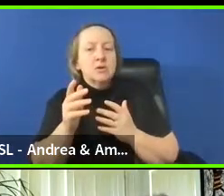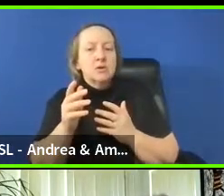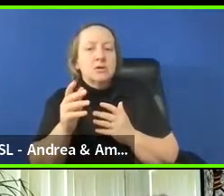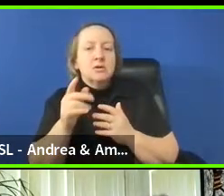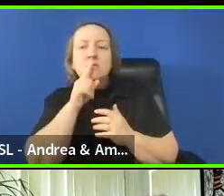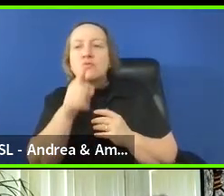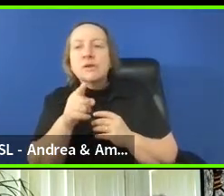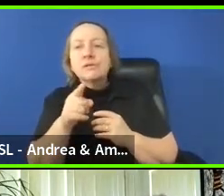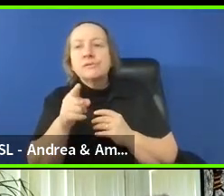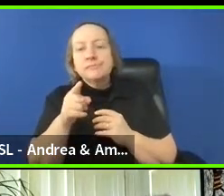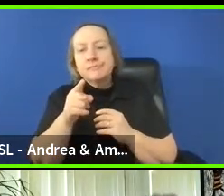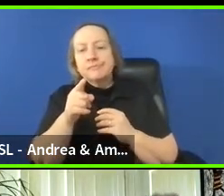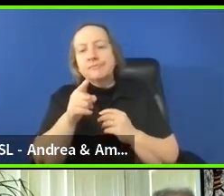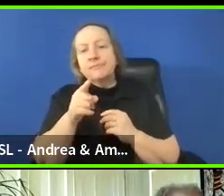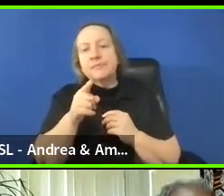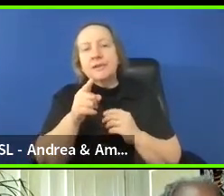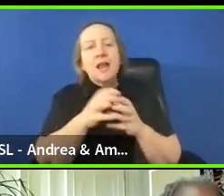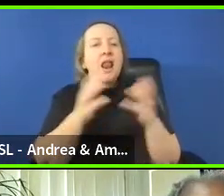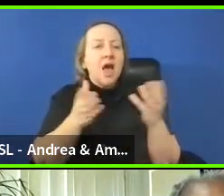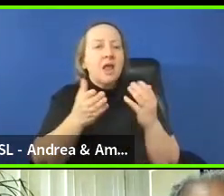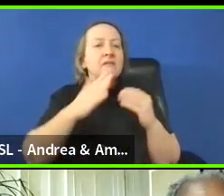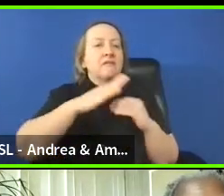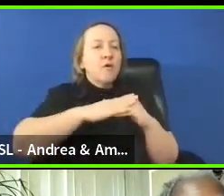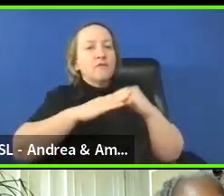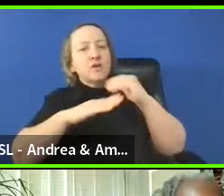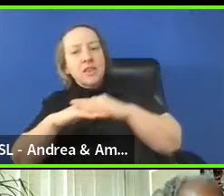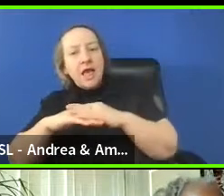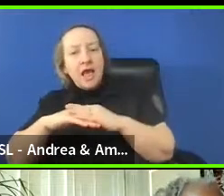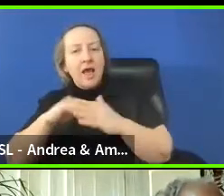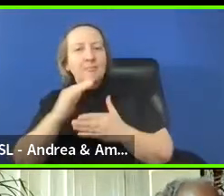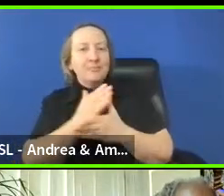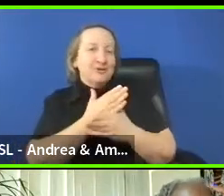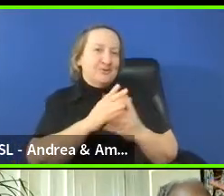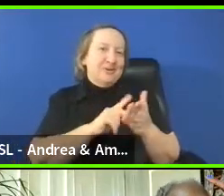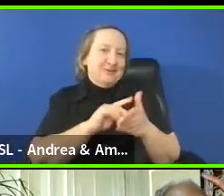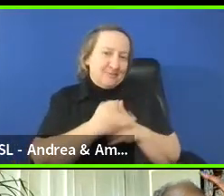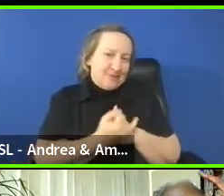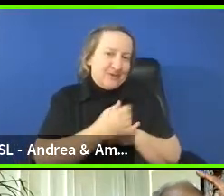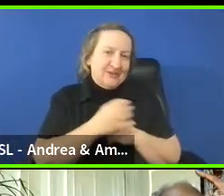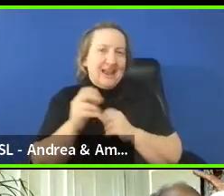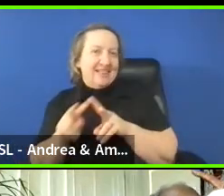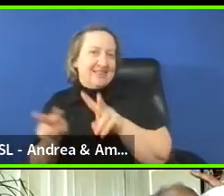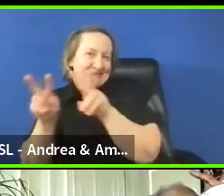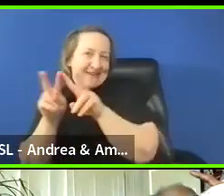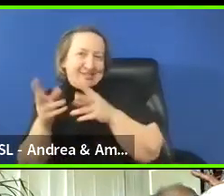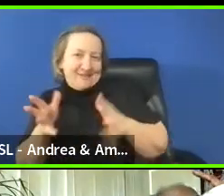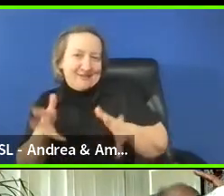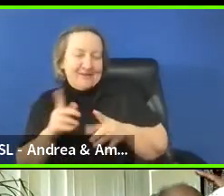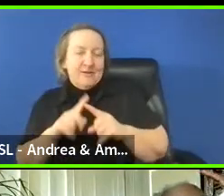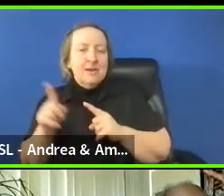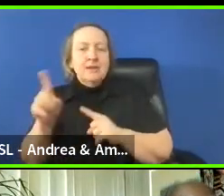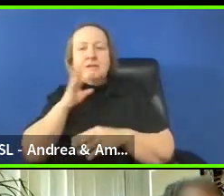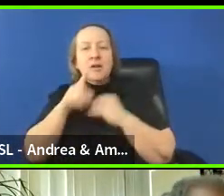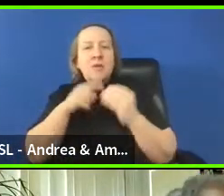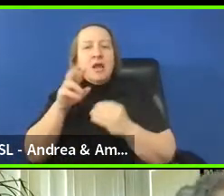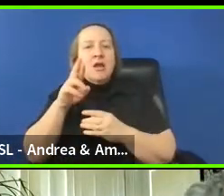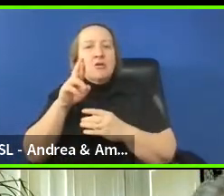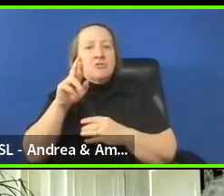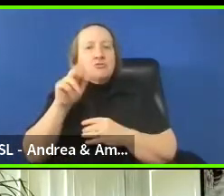are there's a lot of overlap between the project itself and these values, but they were addressing racial